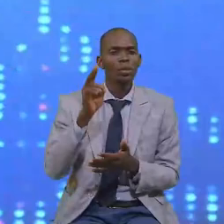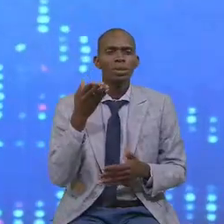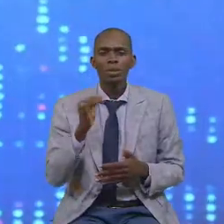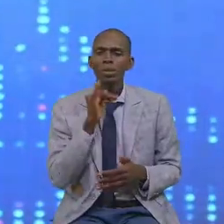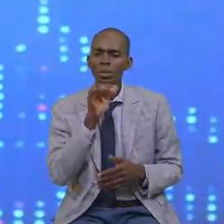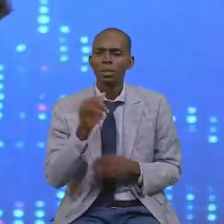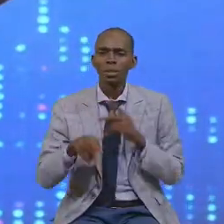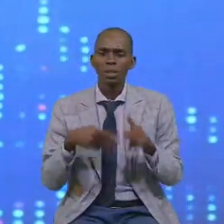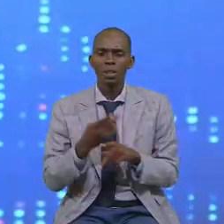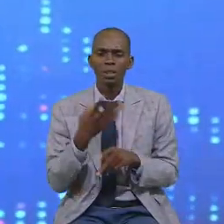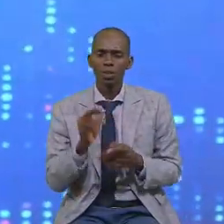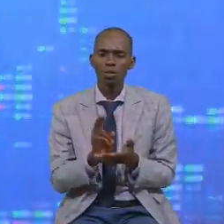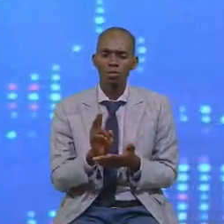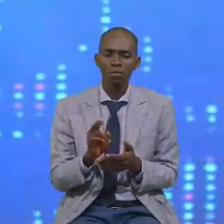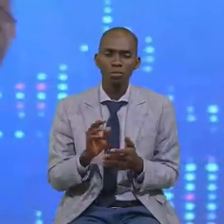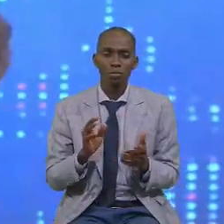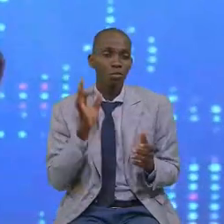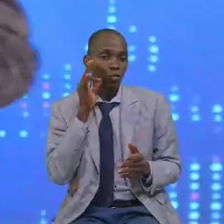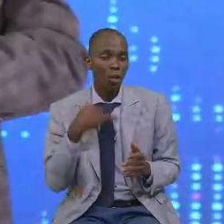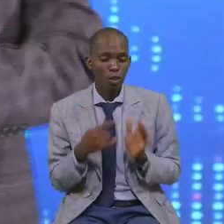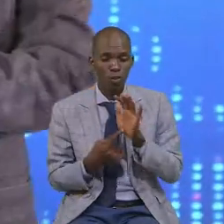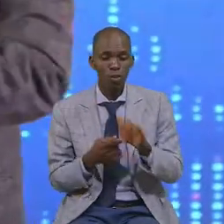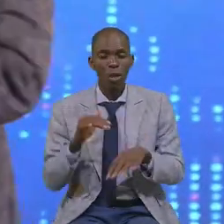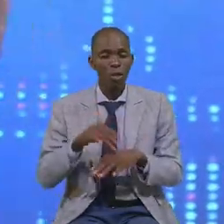fruit I brought forth which is still there. And